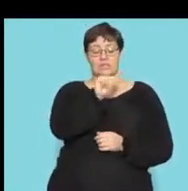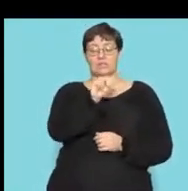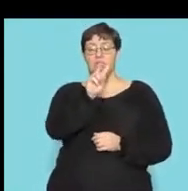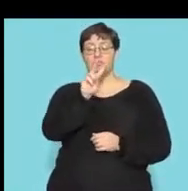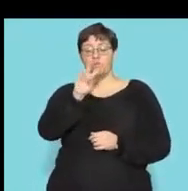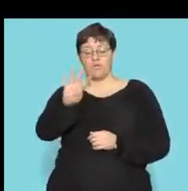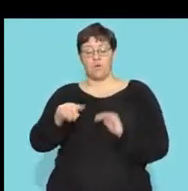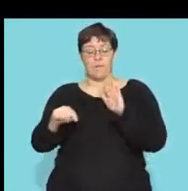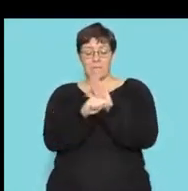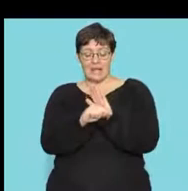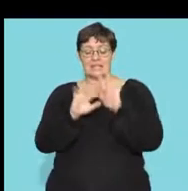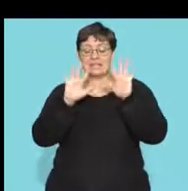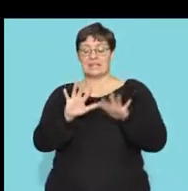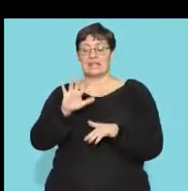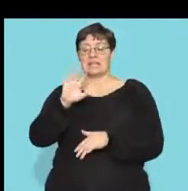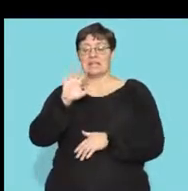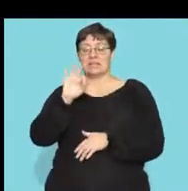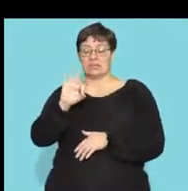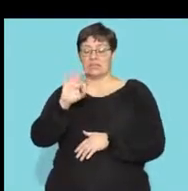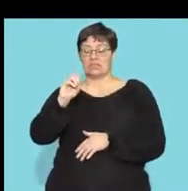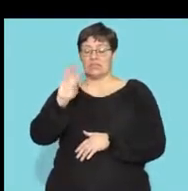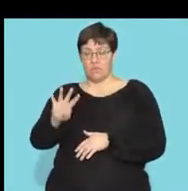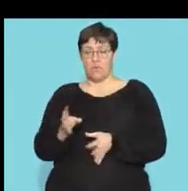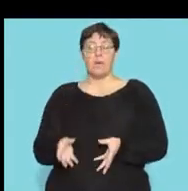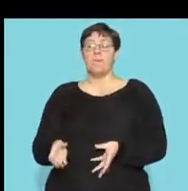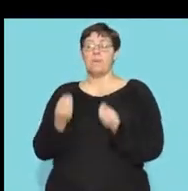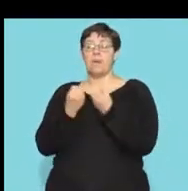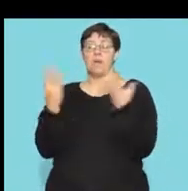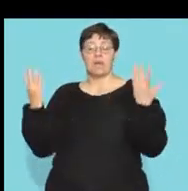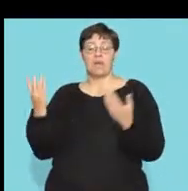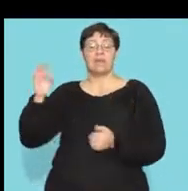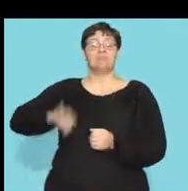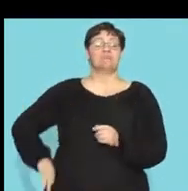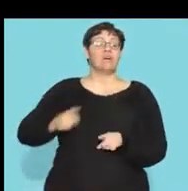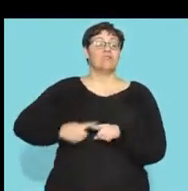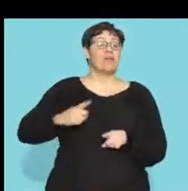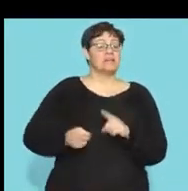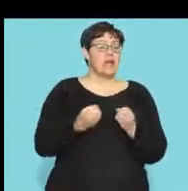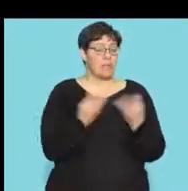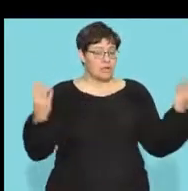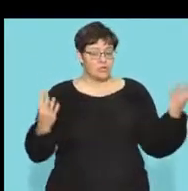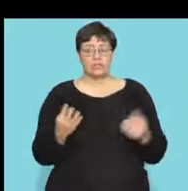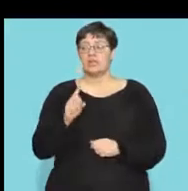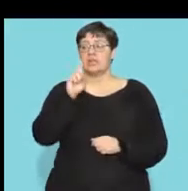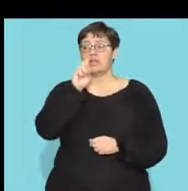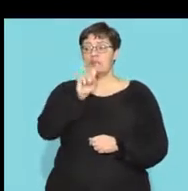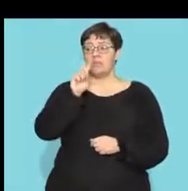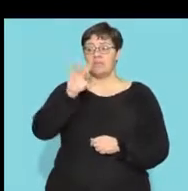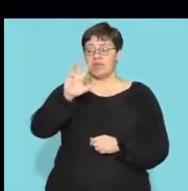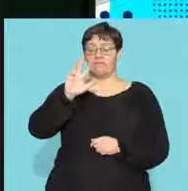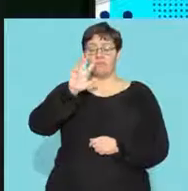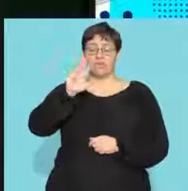126,224 minus the 10,304 will give me my rent income figure that I need for my statement of comprehensive